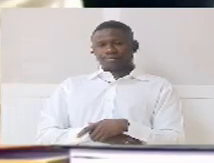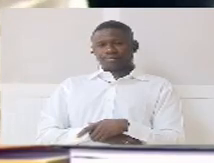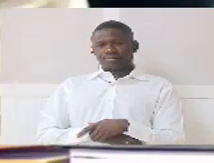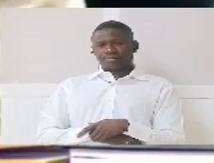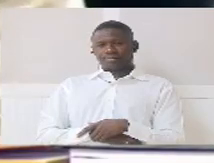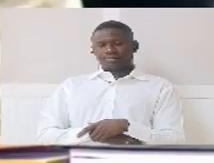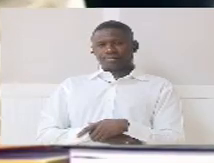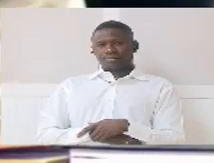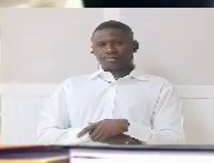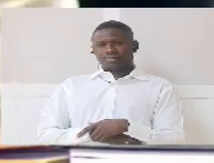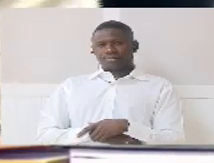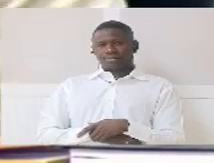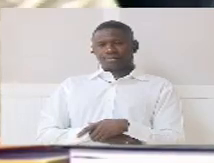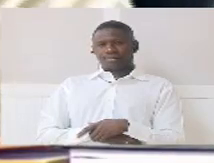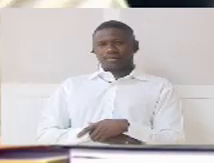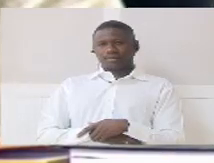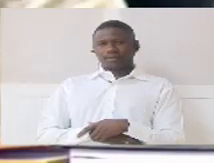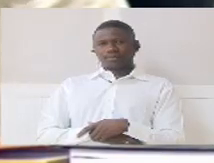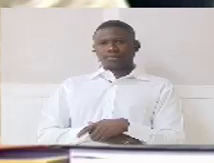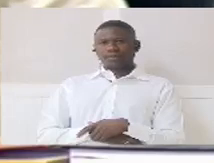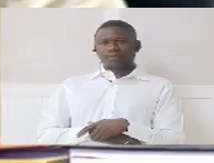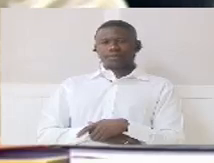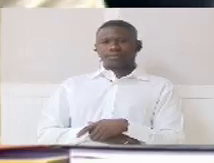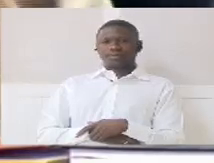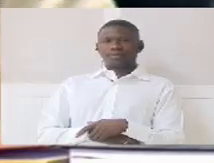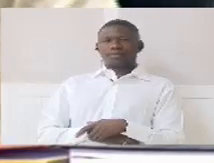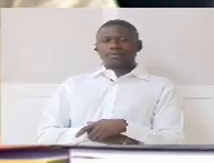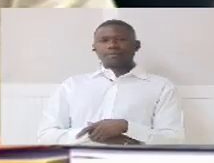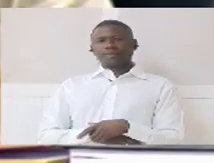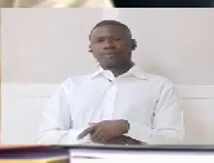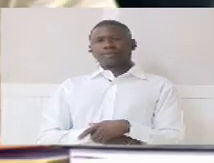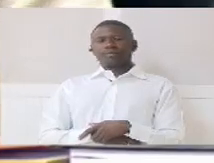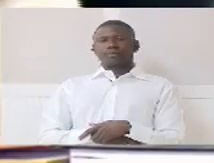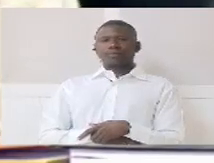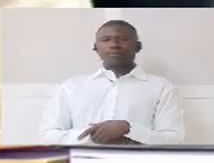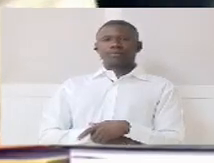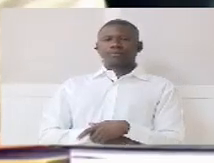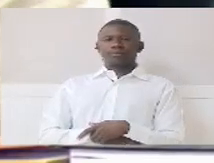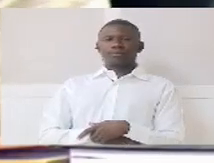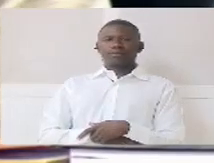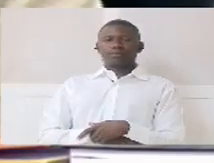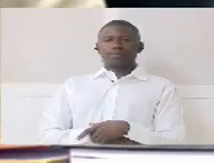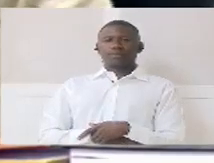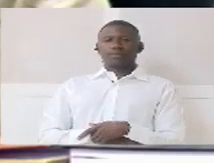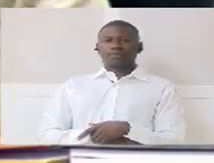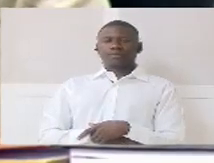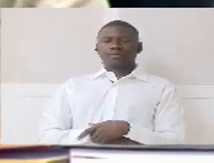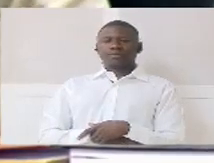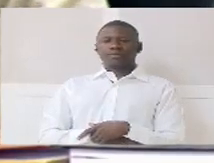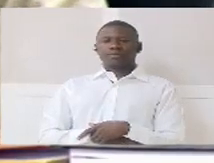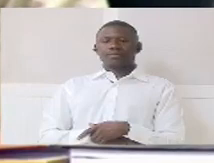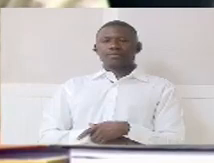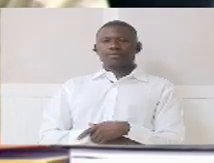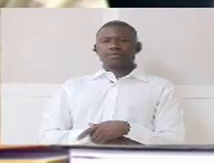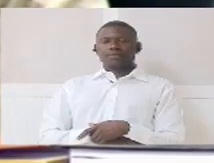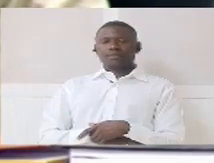fema sabu fo woman ifaso me kami. Elon pap le before kam, but among the pap le elon a bit at another.